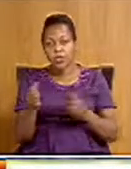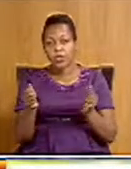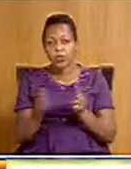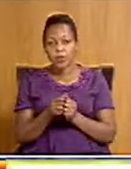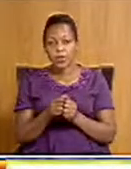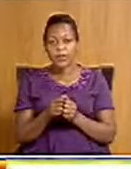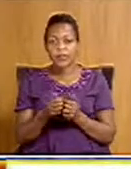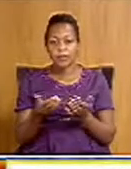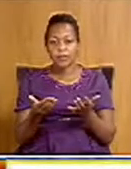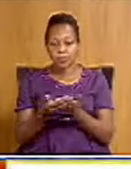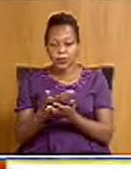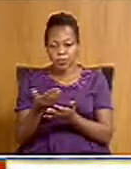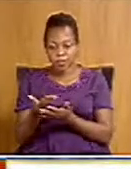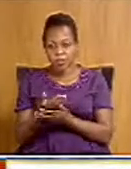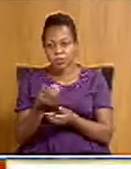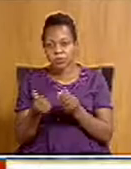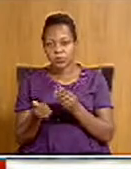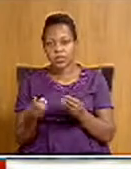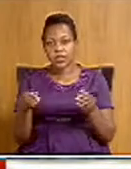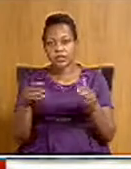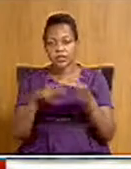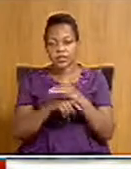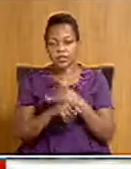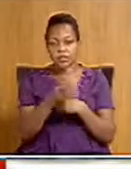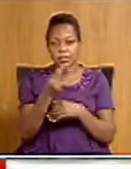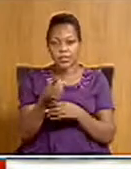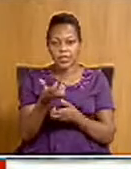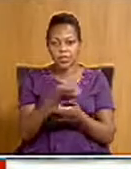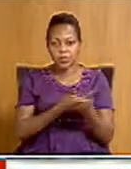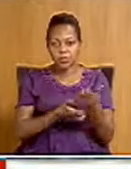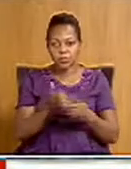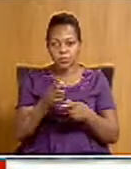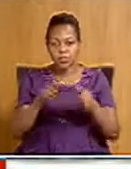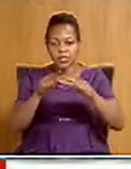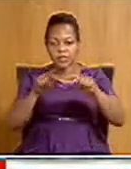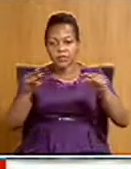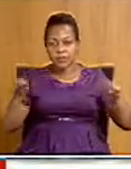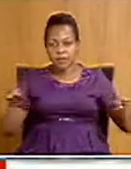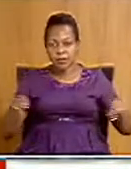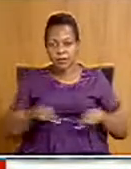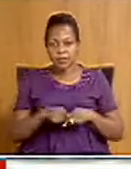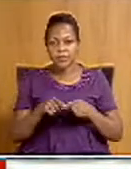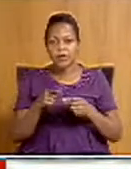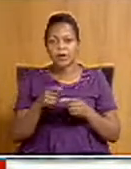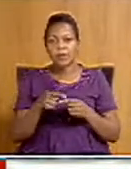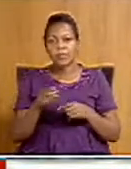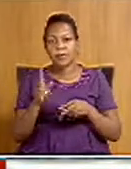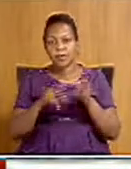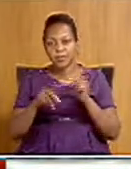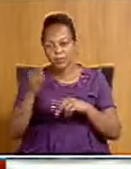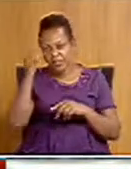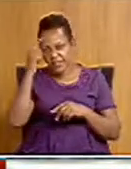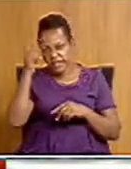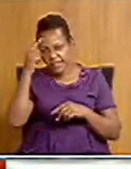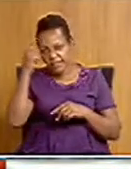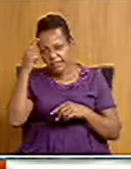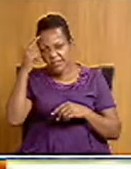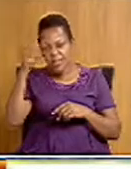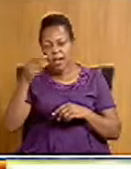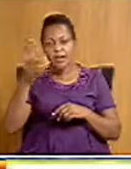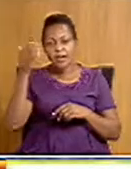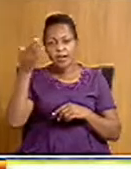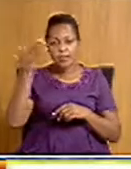that had entered the money economy, surrounded by a sea of backward subsistence